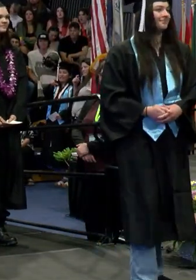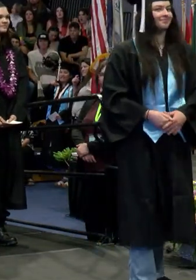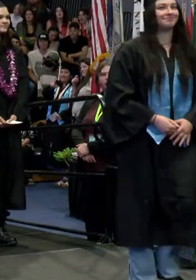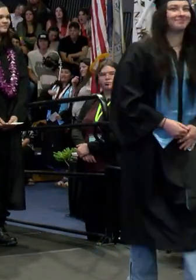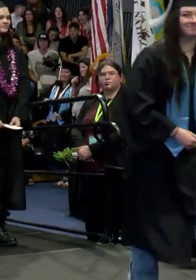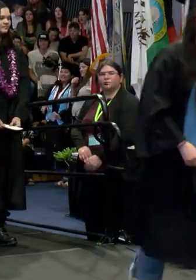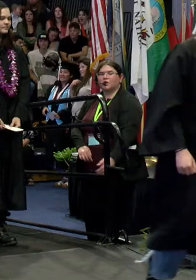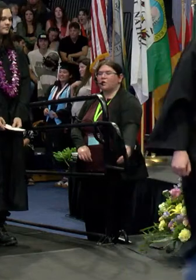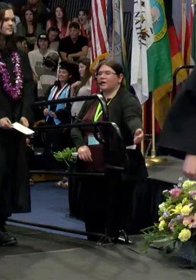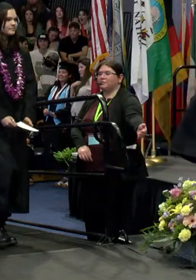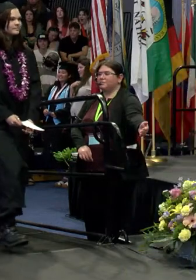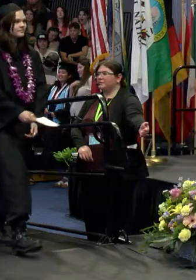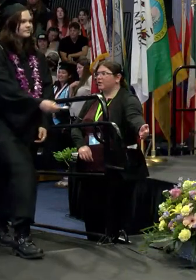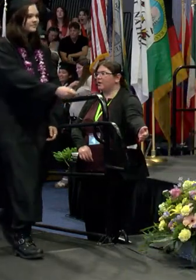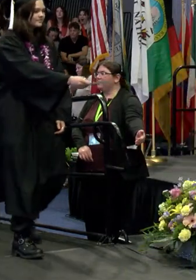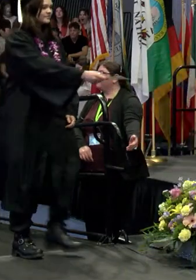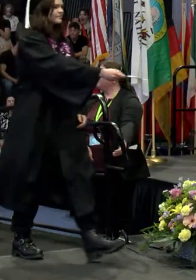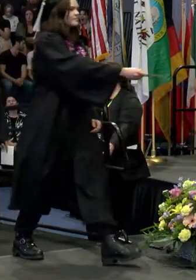Casey Lind.